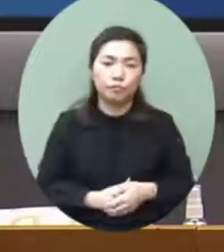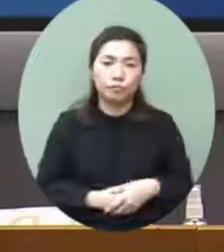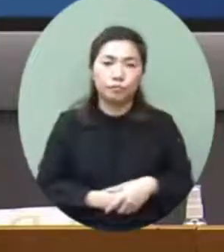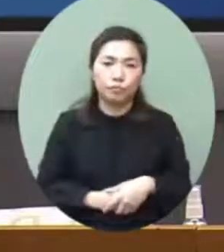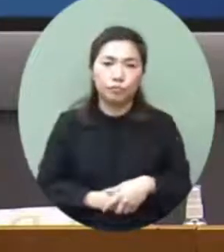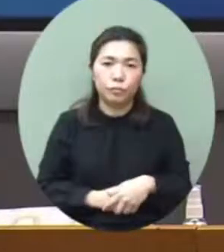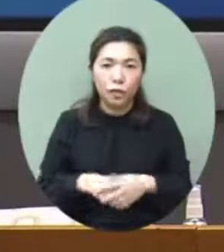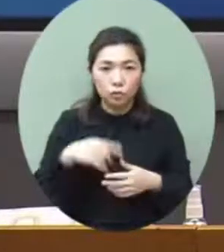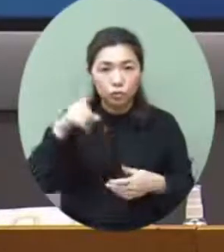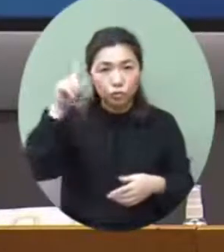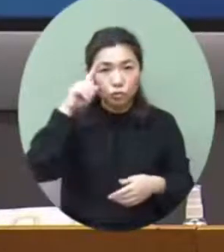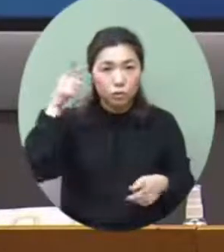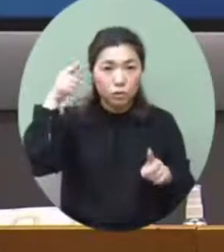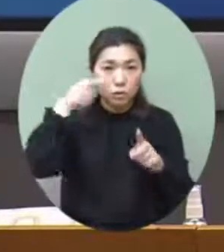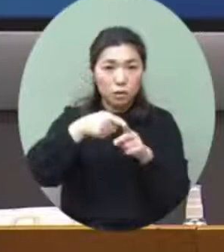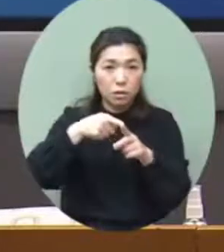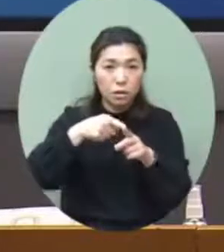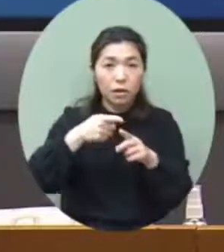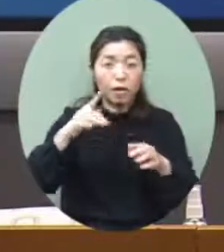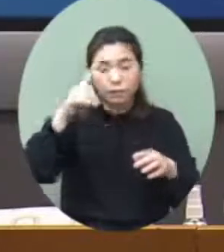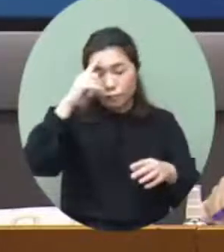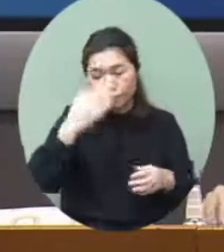already adjusted their school calendar for